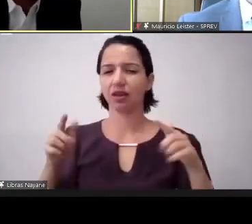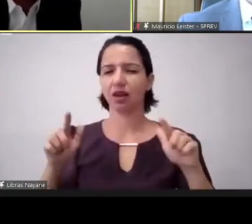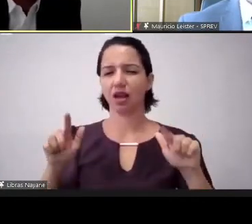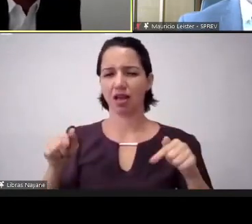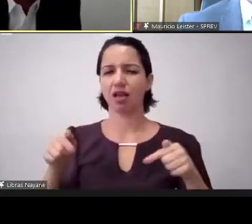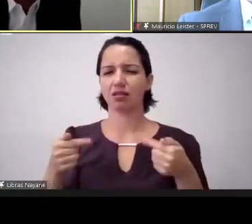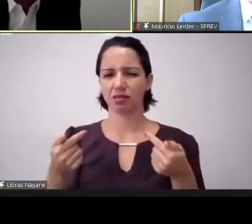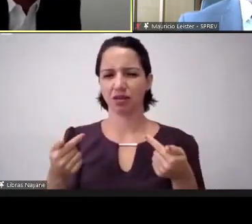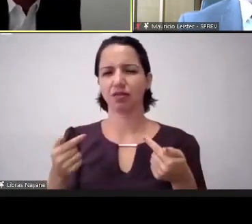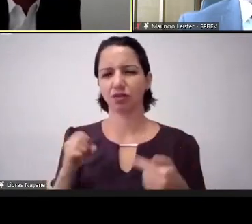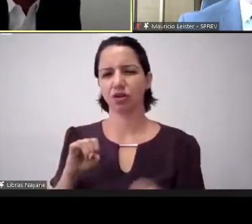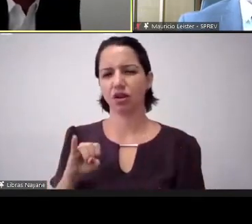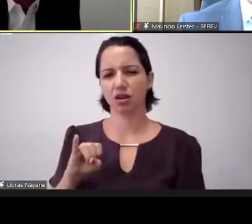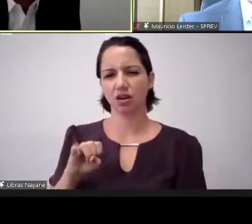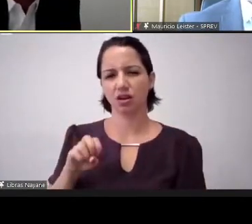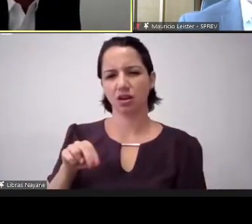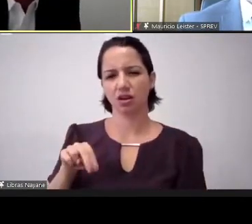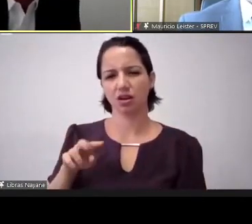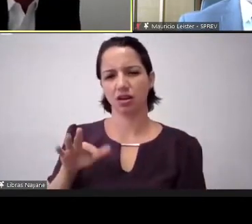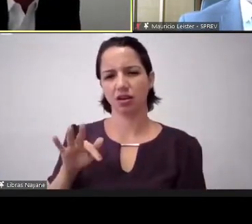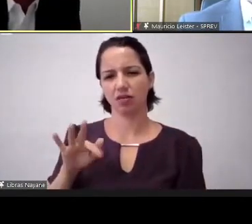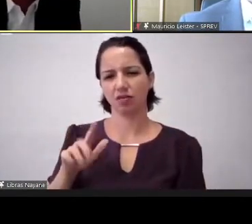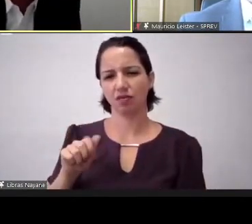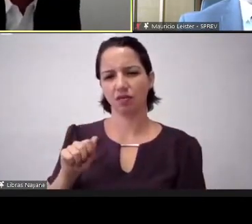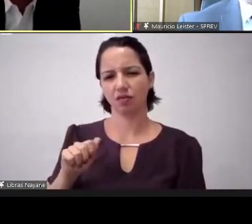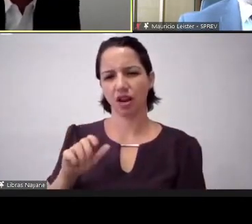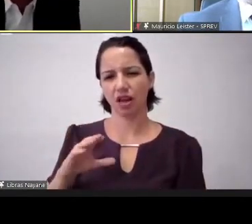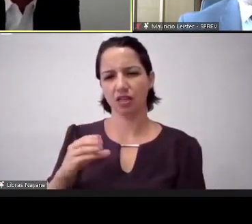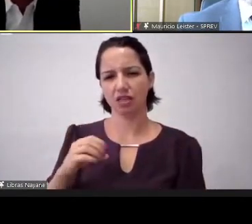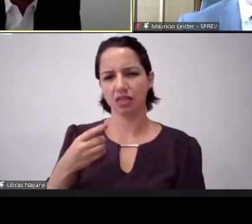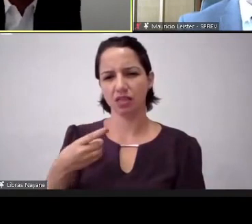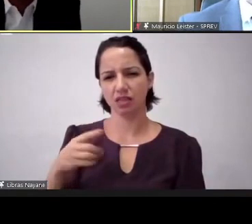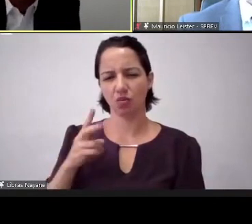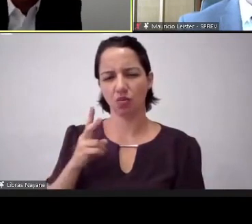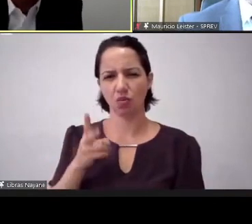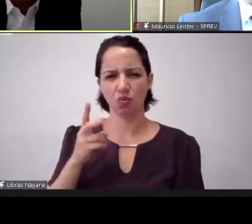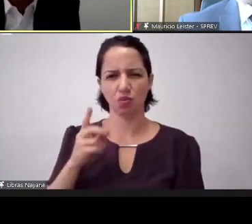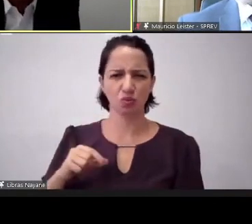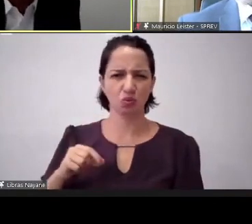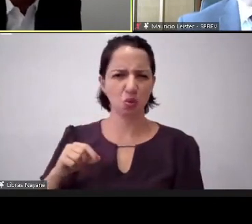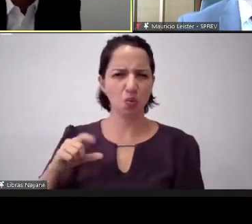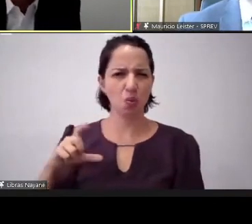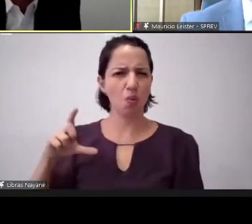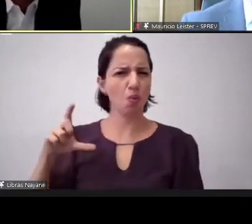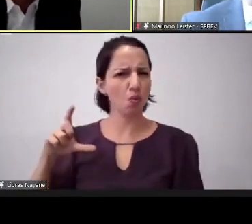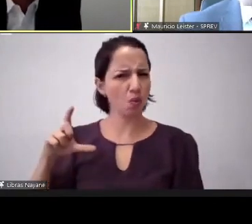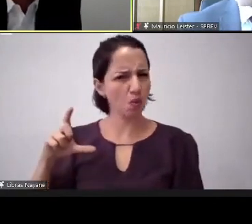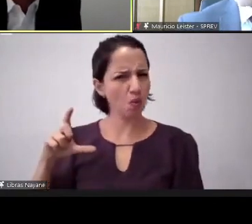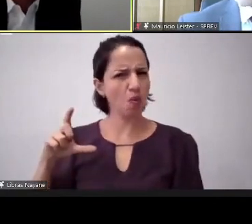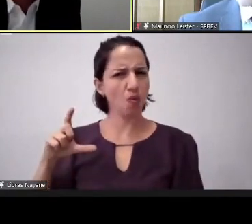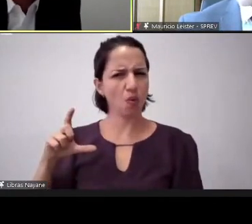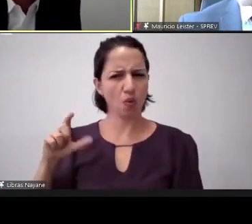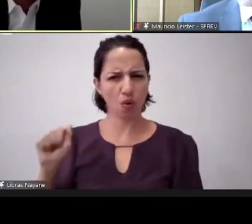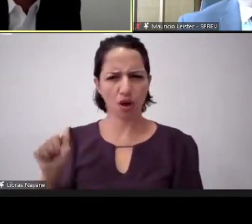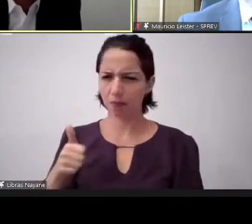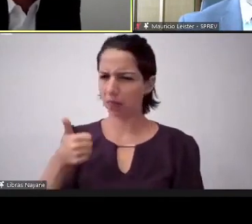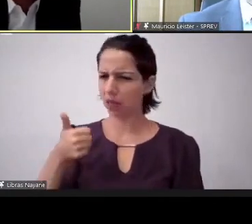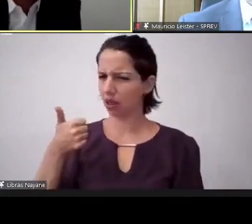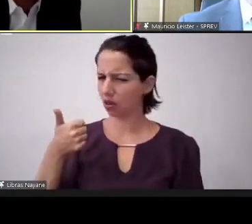the macro scenario. So we have been seeing, for example, that